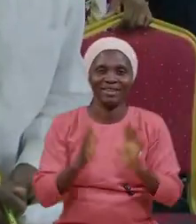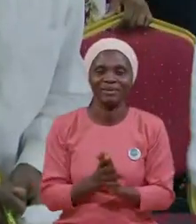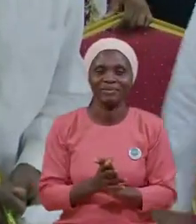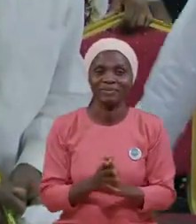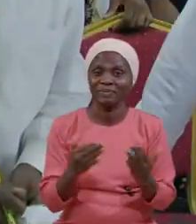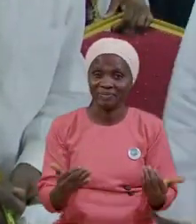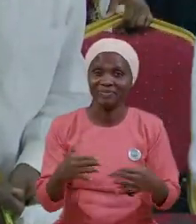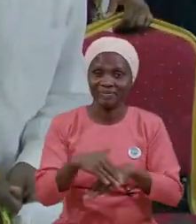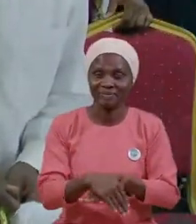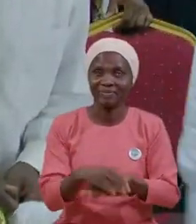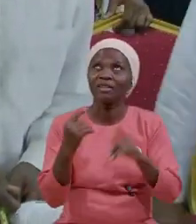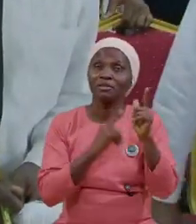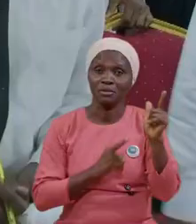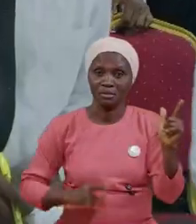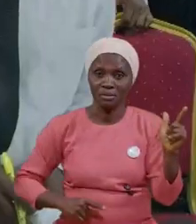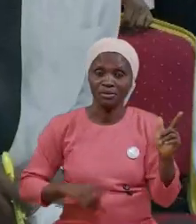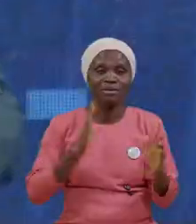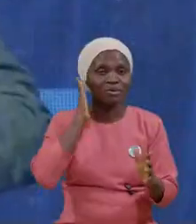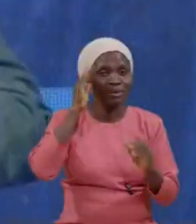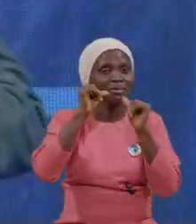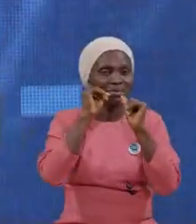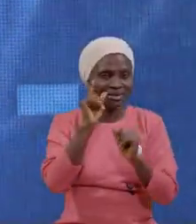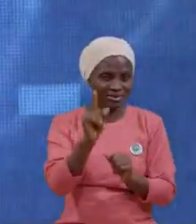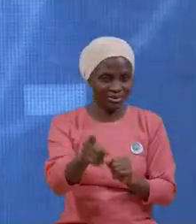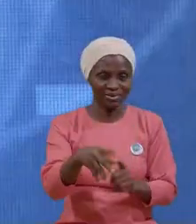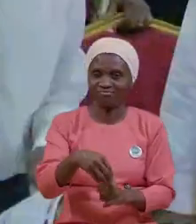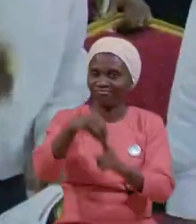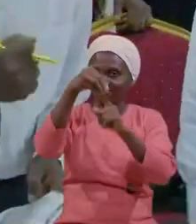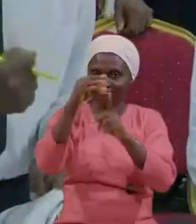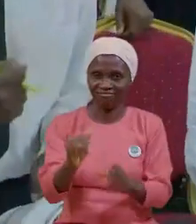Tonight, the Lord will bless you specially.